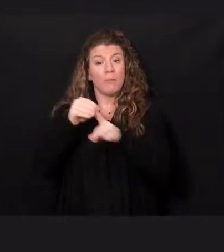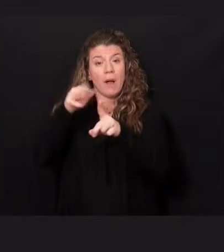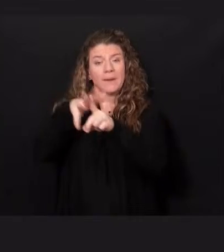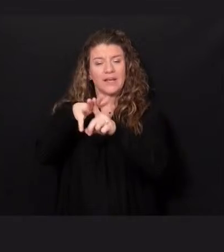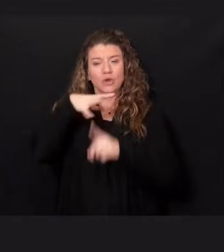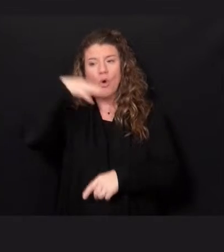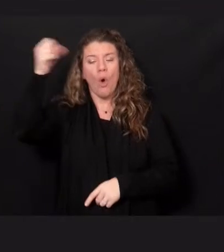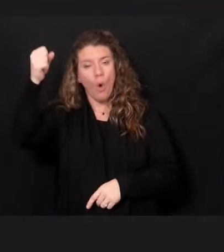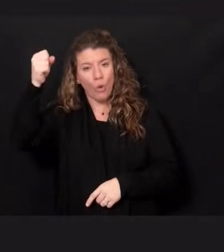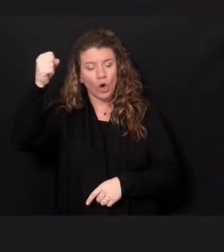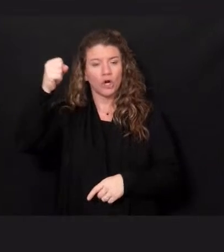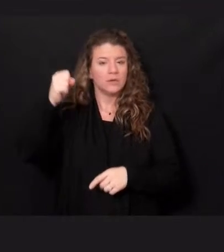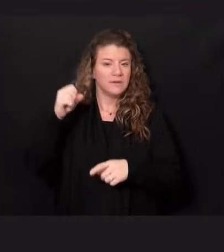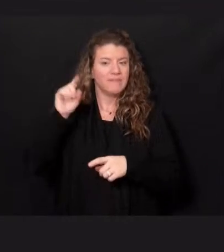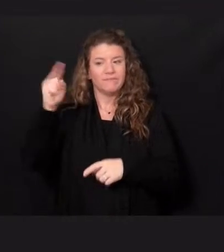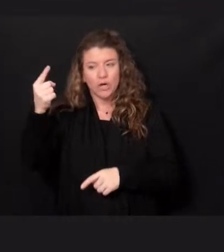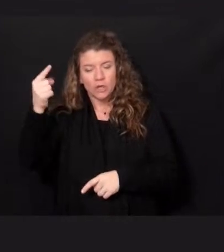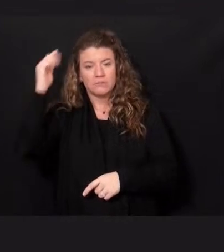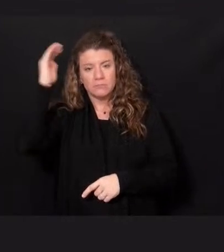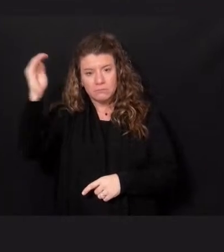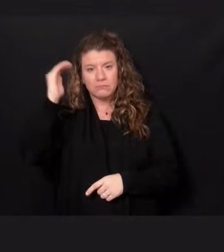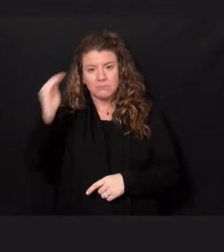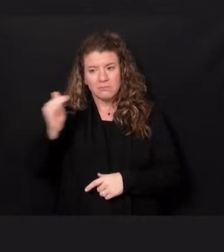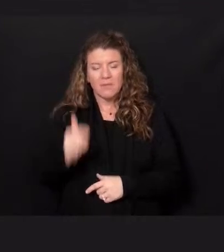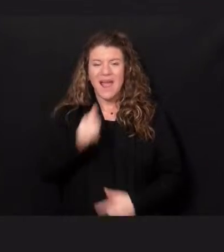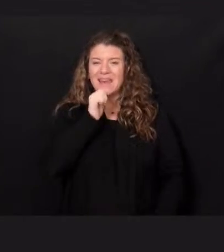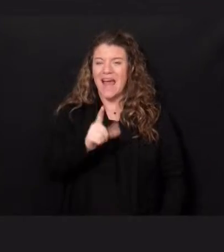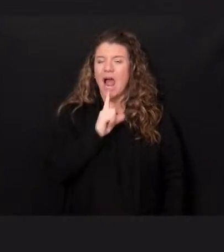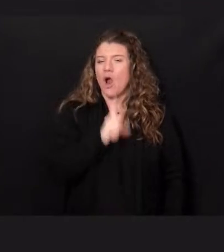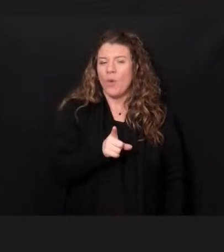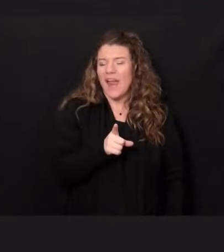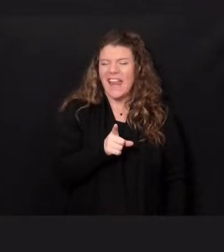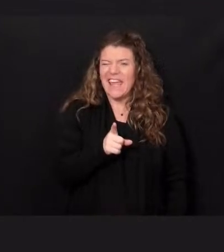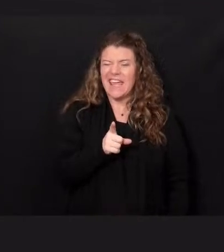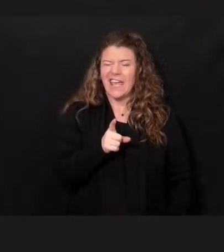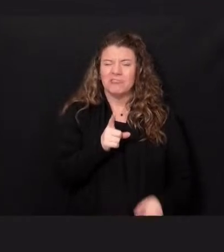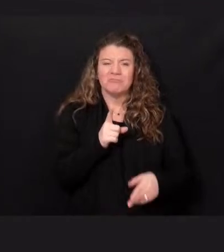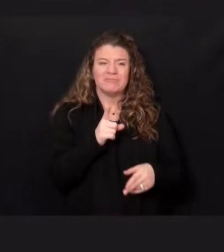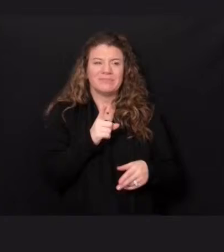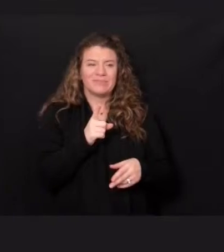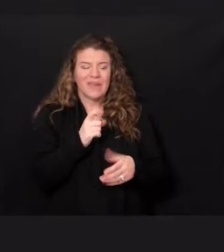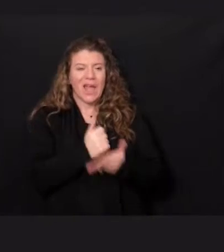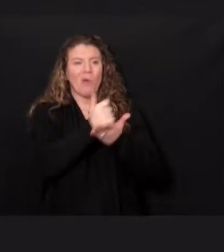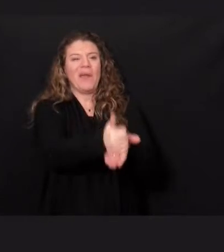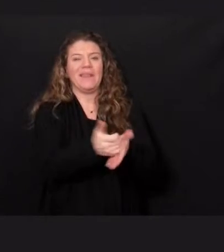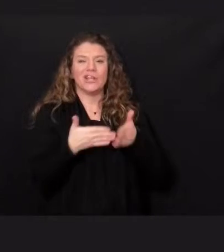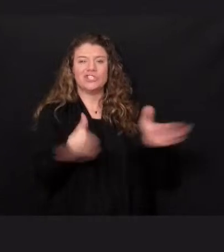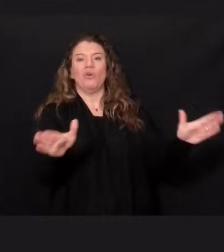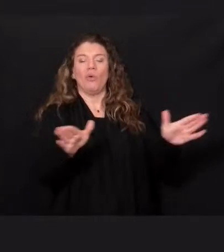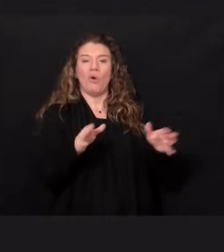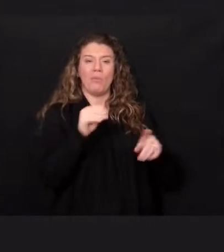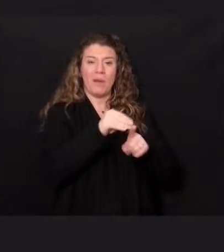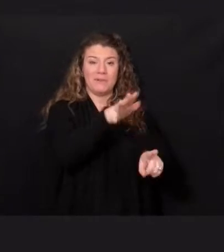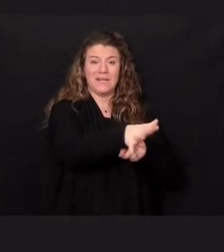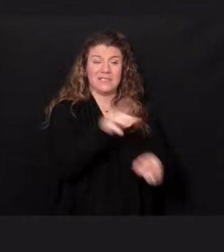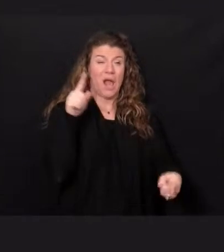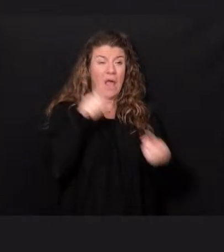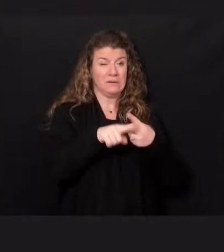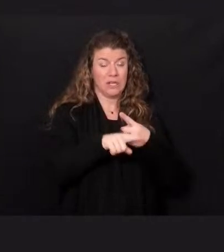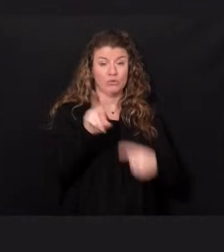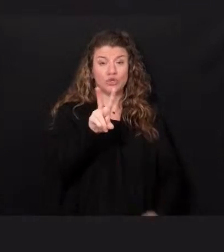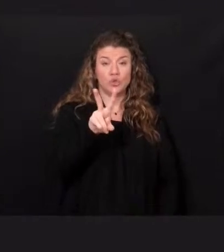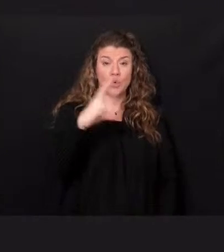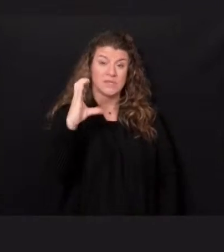residents, et cetera, not really getting to what I would call the entire general population until I believe